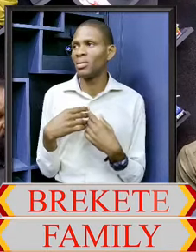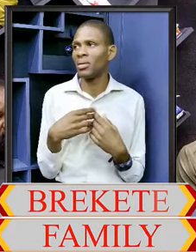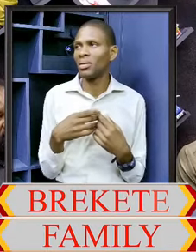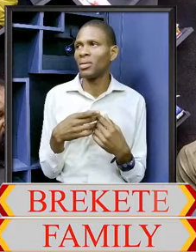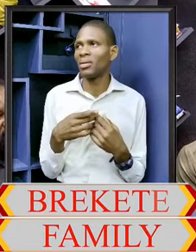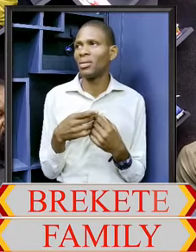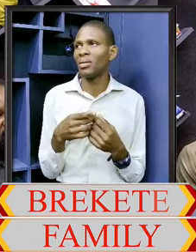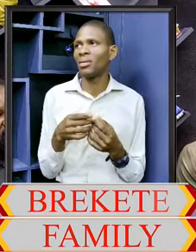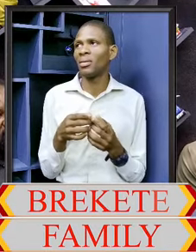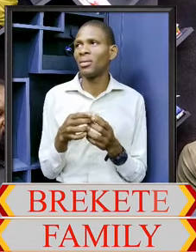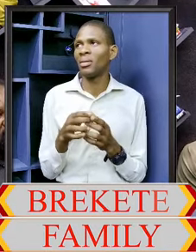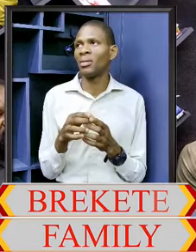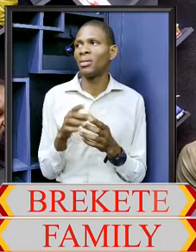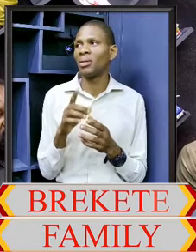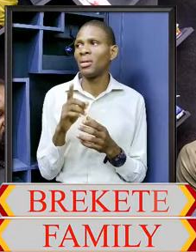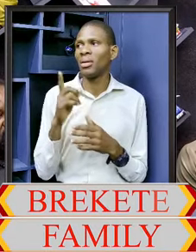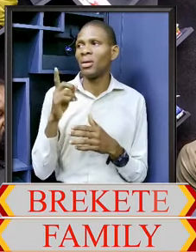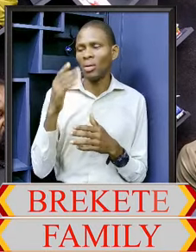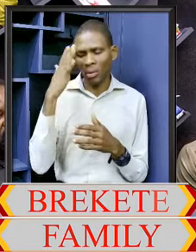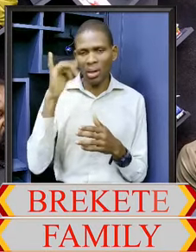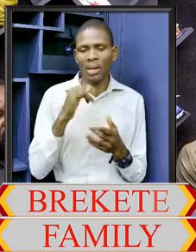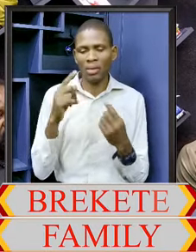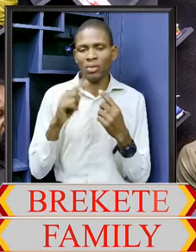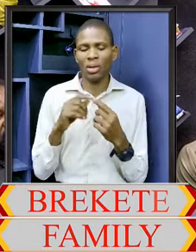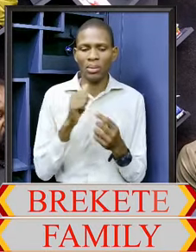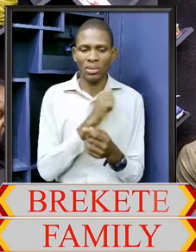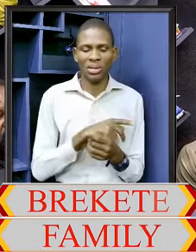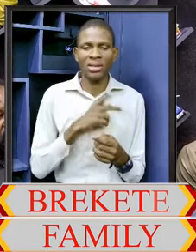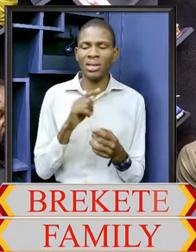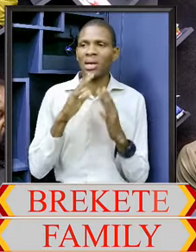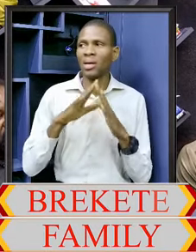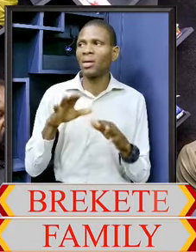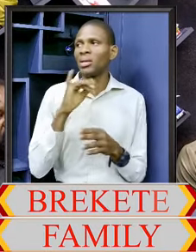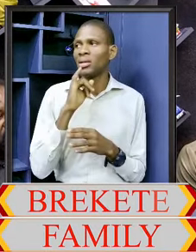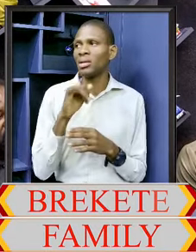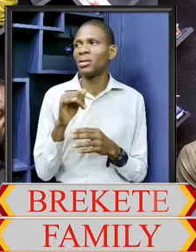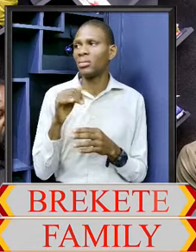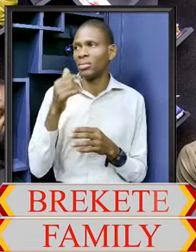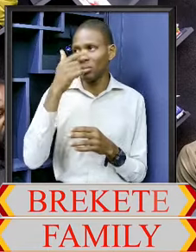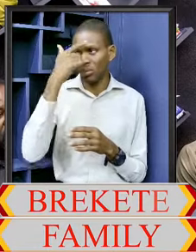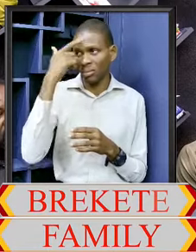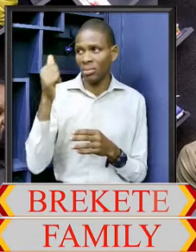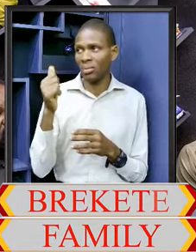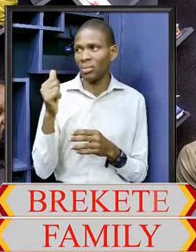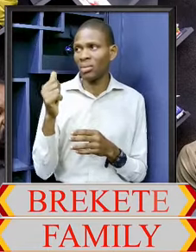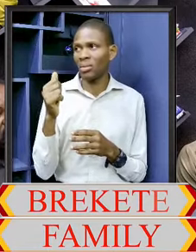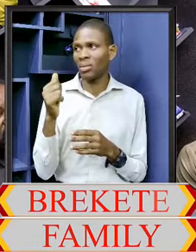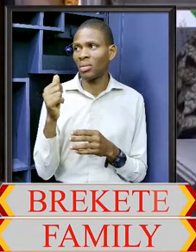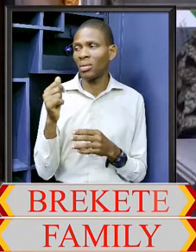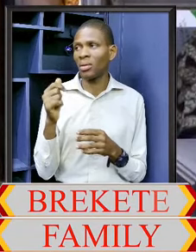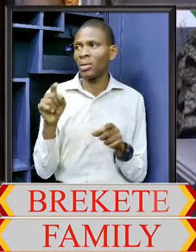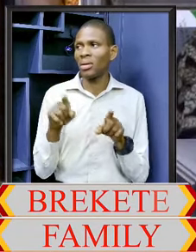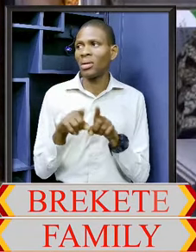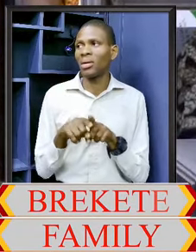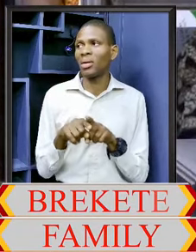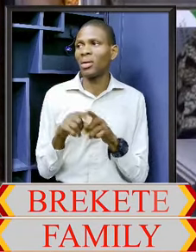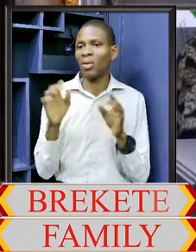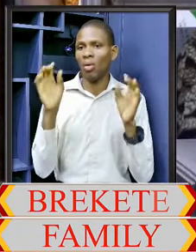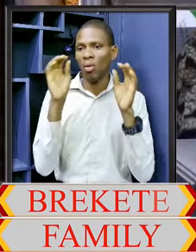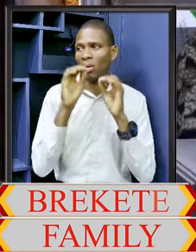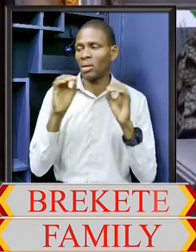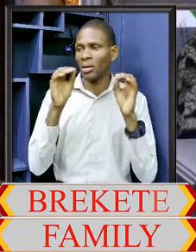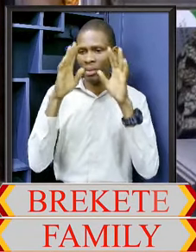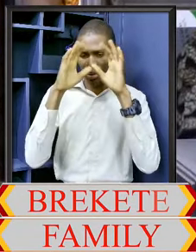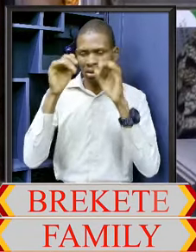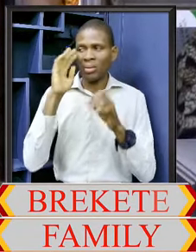So, one, I want to come and appreciate the house, because, like ordinary